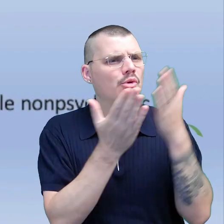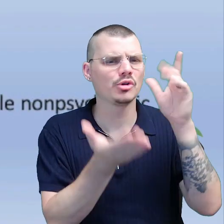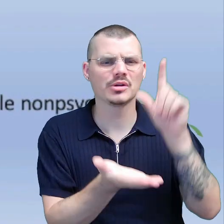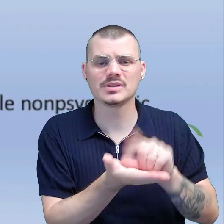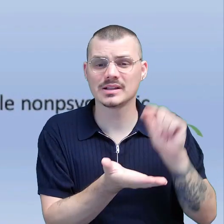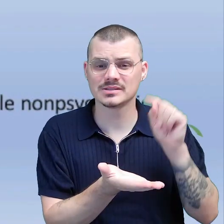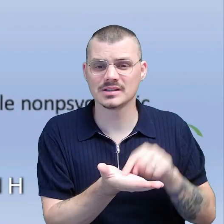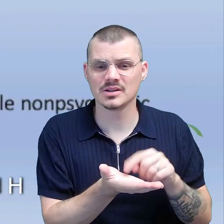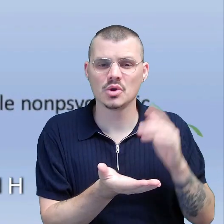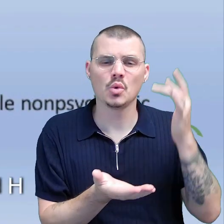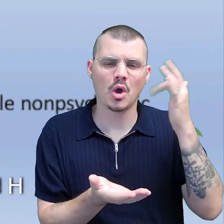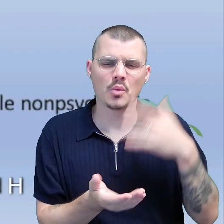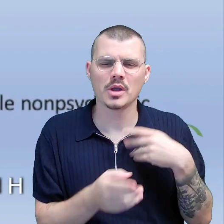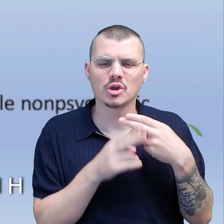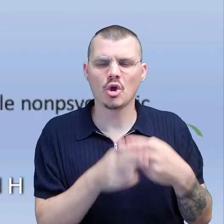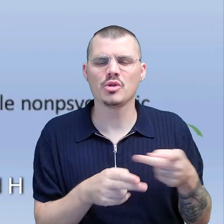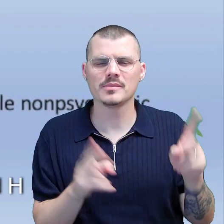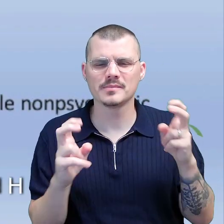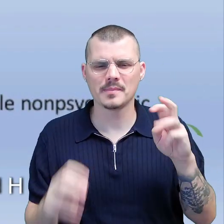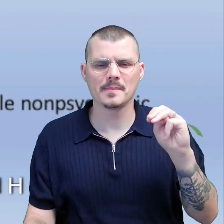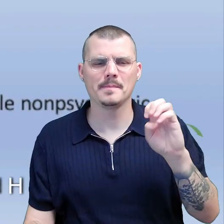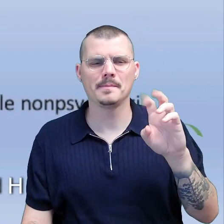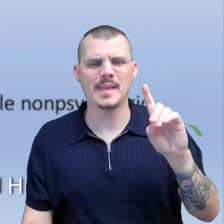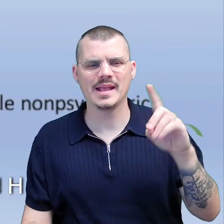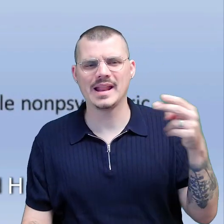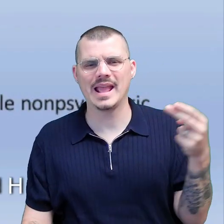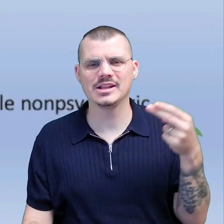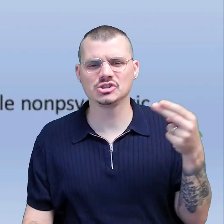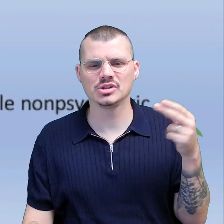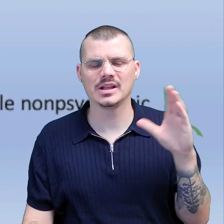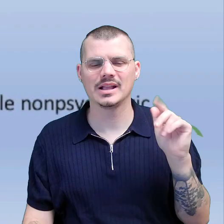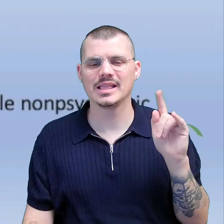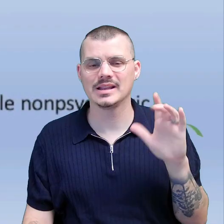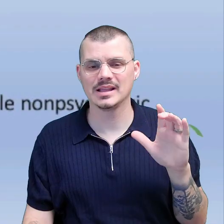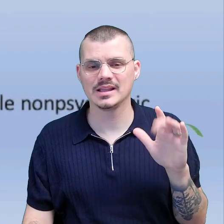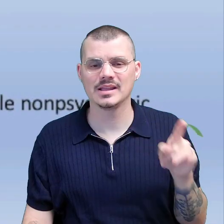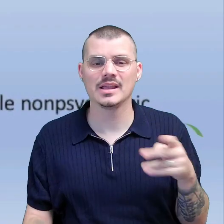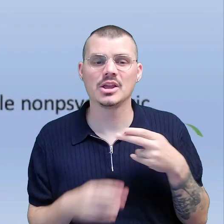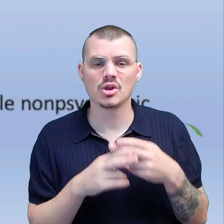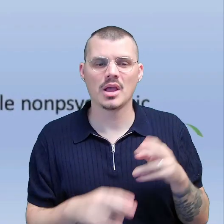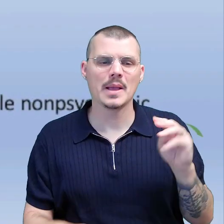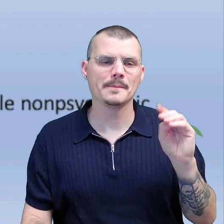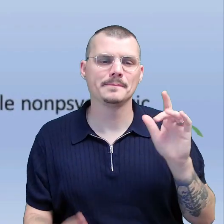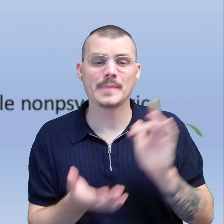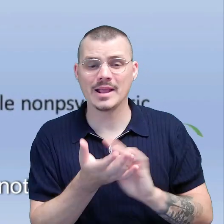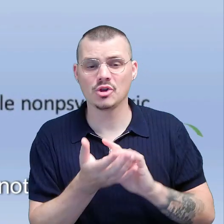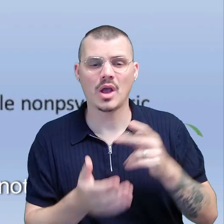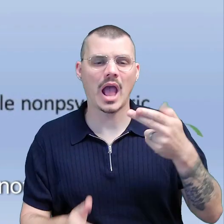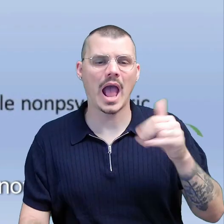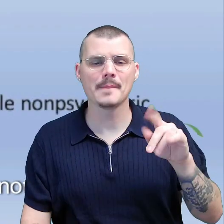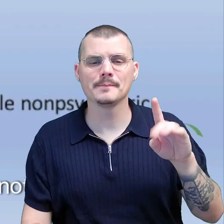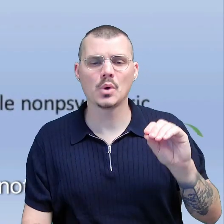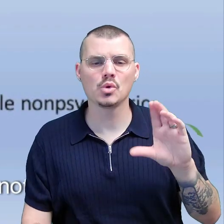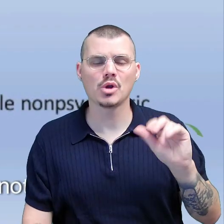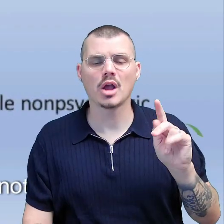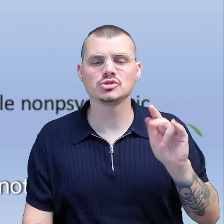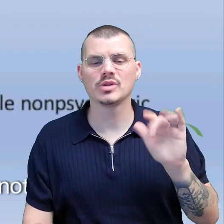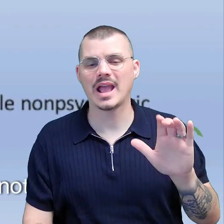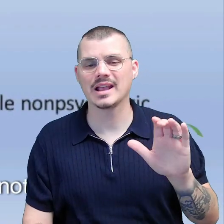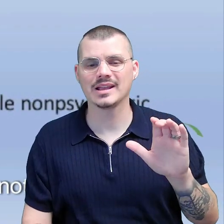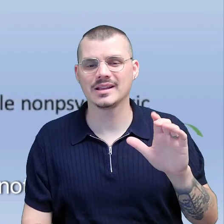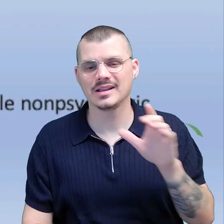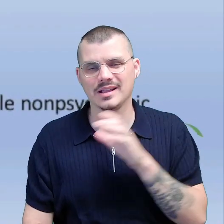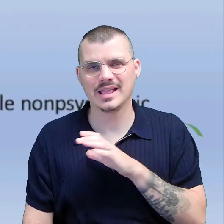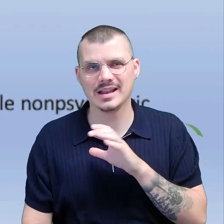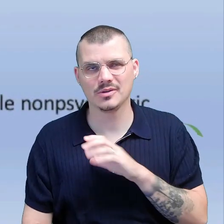the textbooks, which is why we used to call them Med-H clinics, and it stood for Medical Hypochondriac